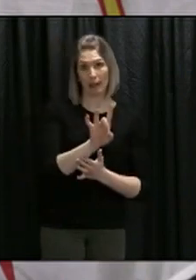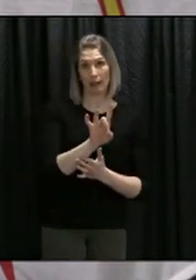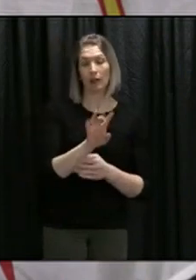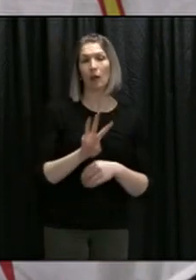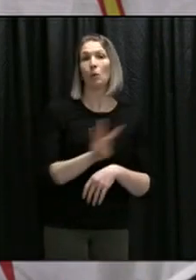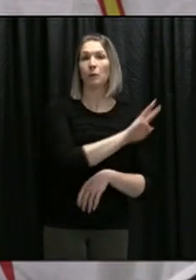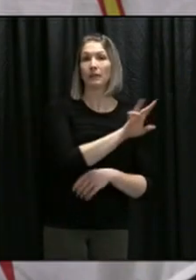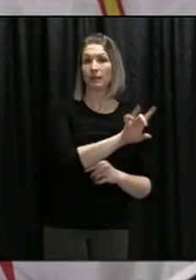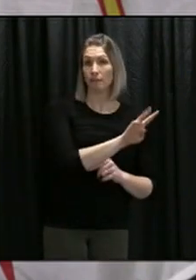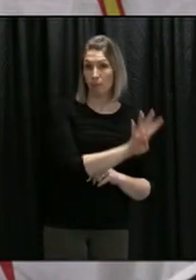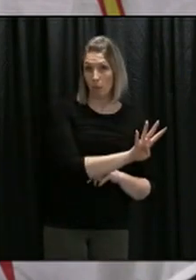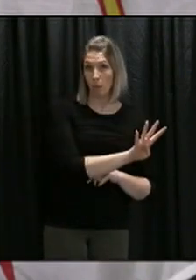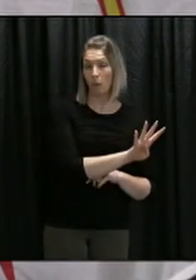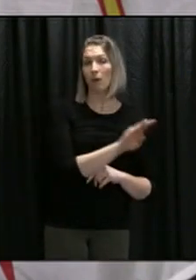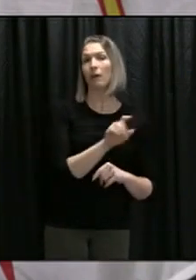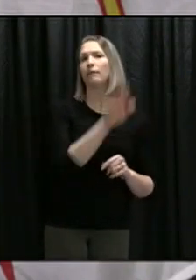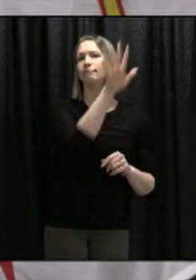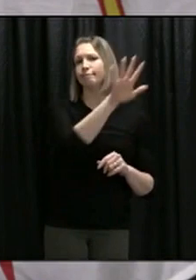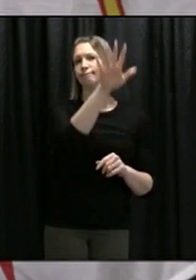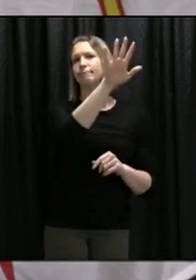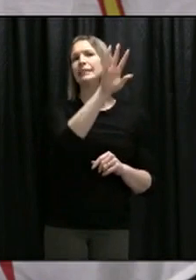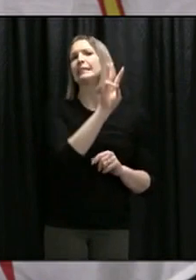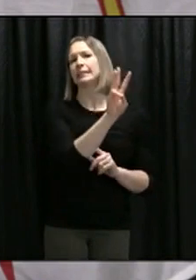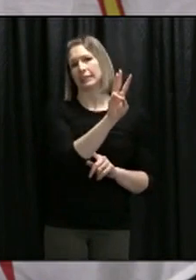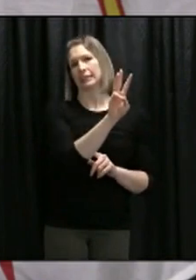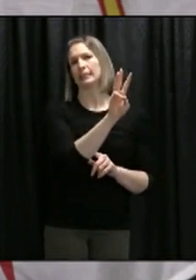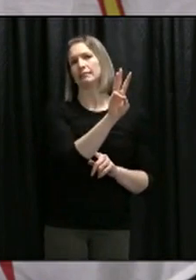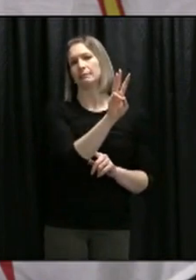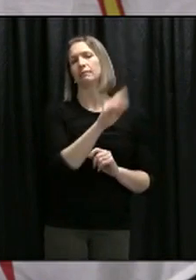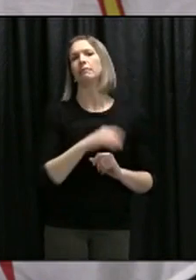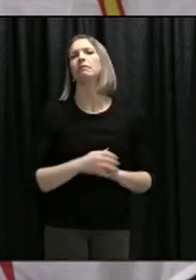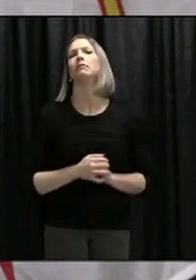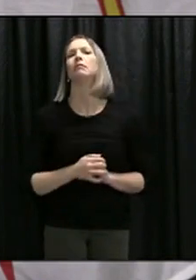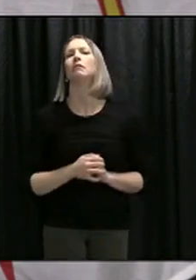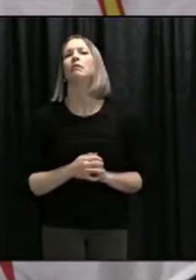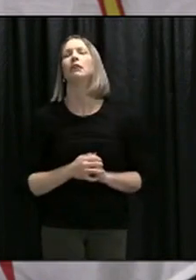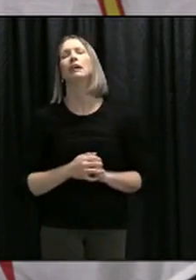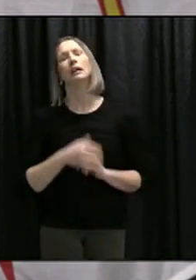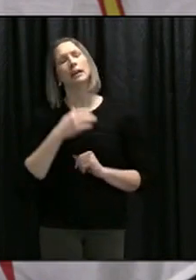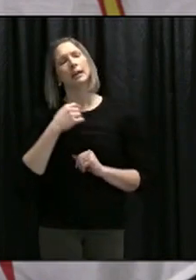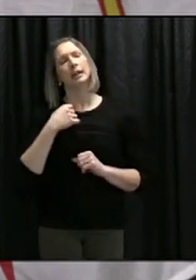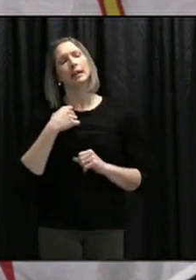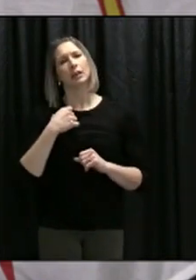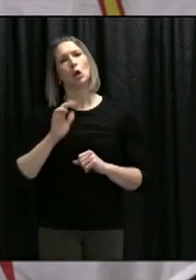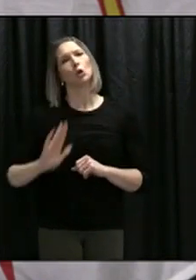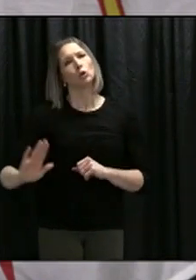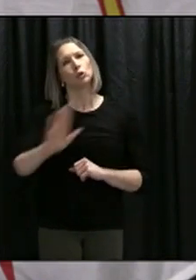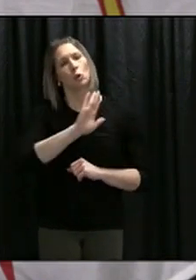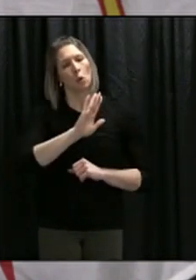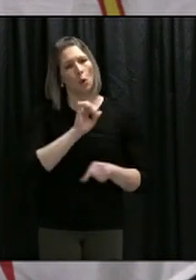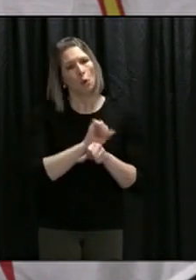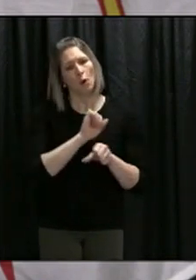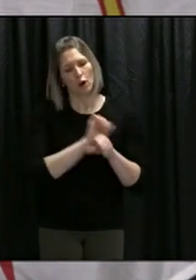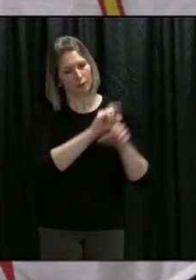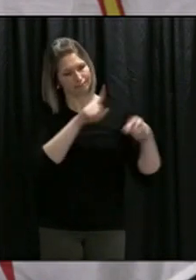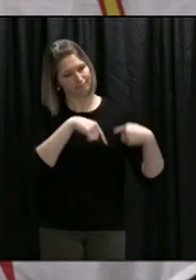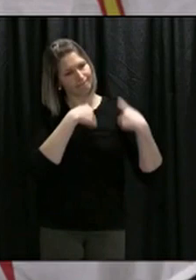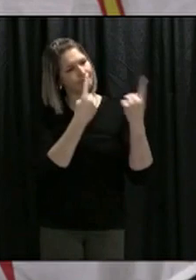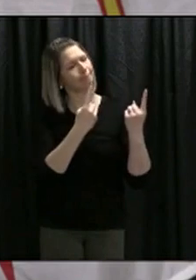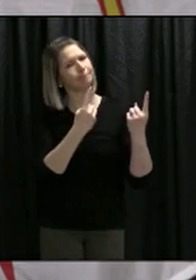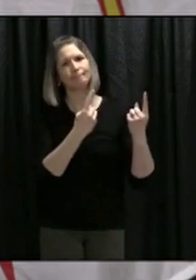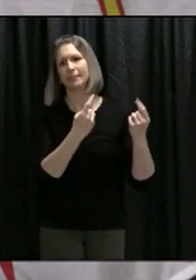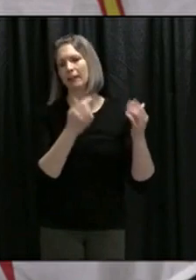in Western, and 6 in Labrador-Grenville. Please know your continued efforts to comply with the public health measures in place are not in